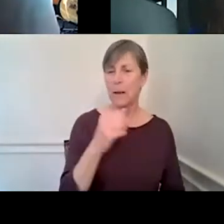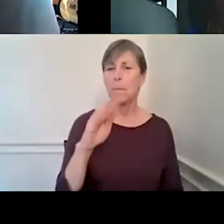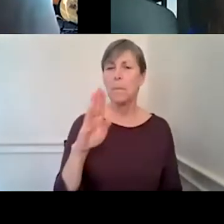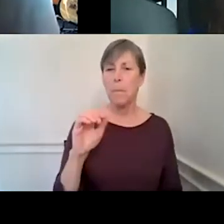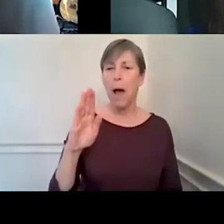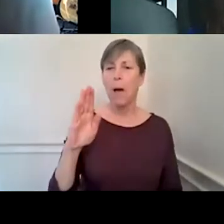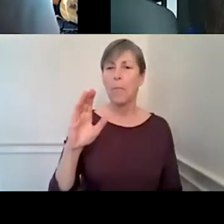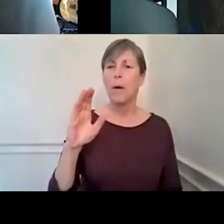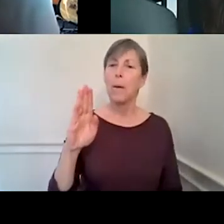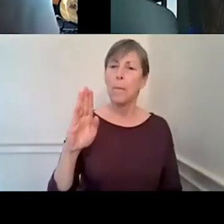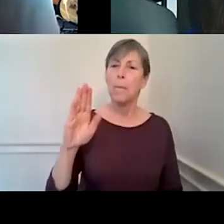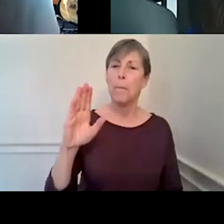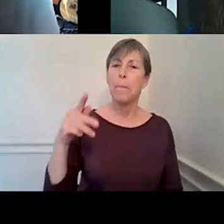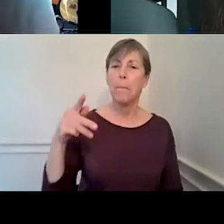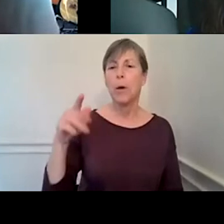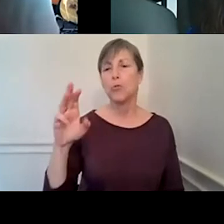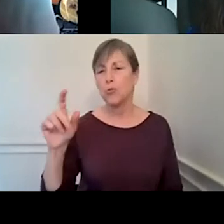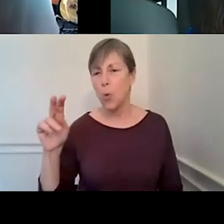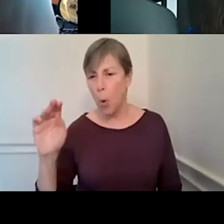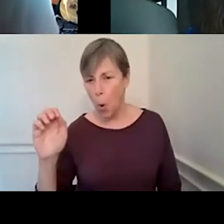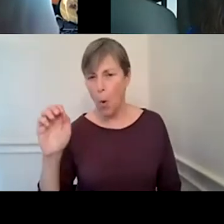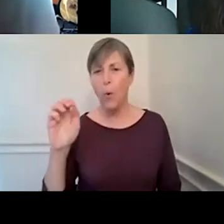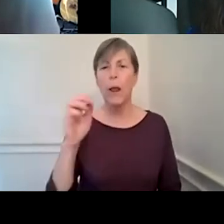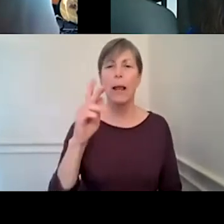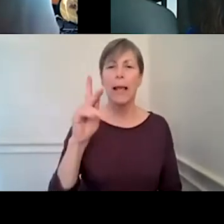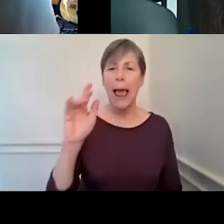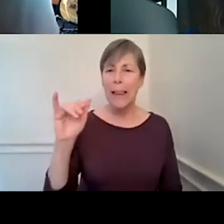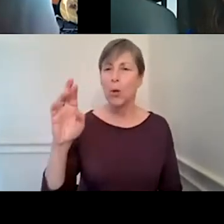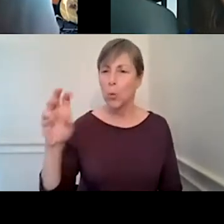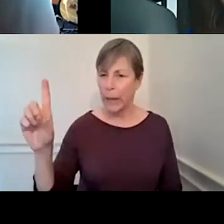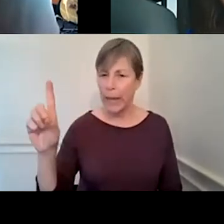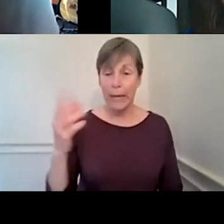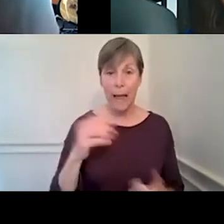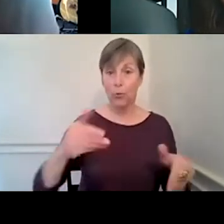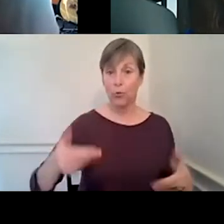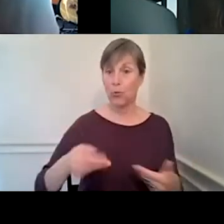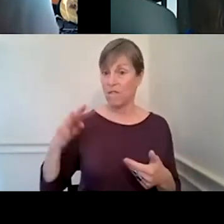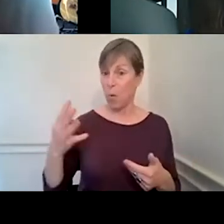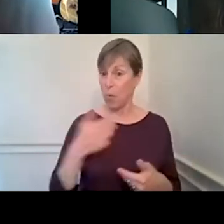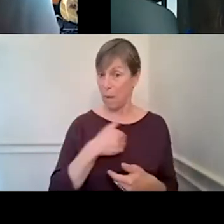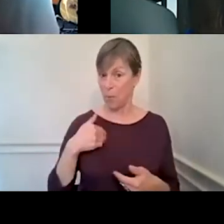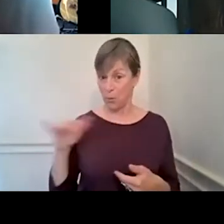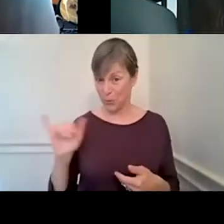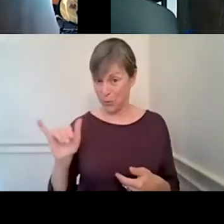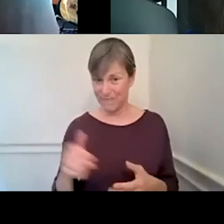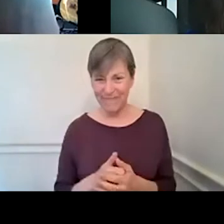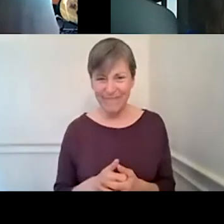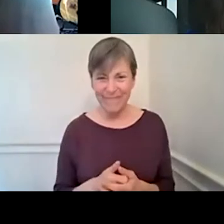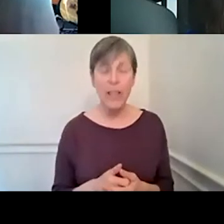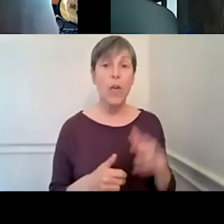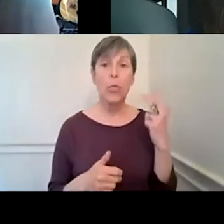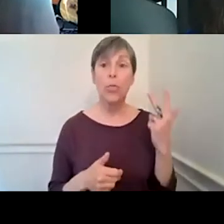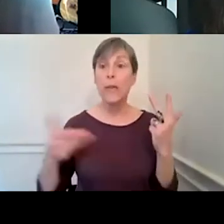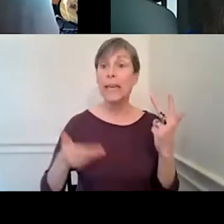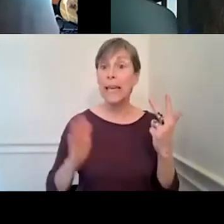Carolyn Reitz, and Michelle Pritchard. And I'll introduce the fourth member now. So I'm going to introduce our three guests. The first that I'm